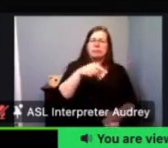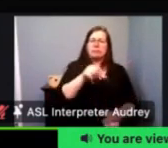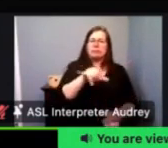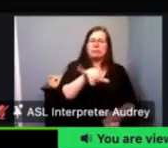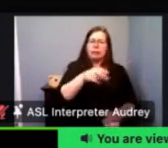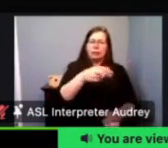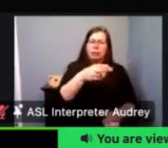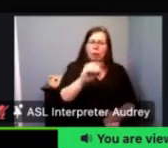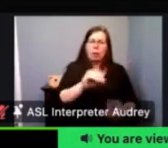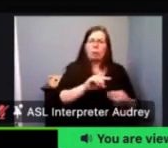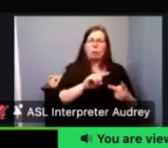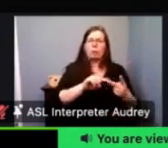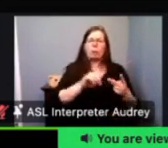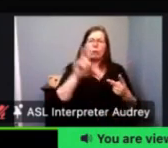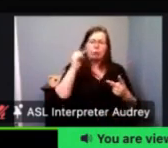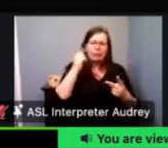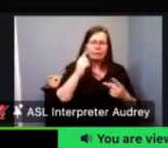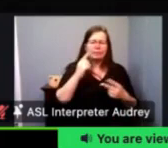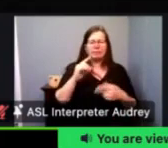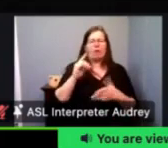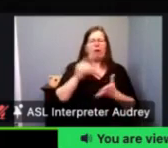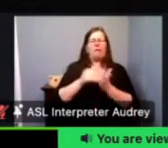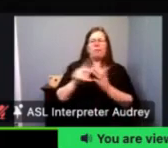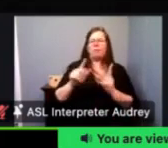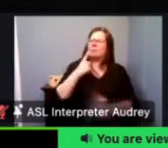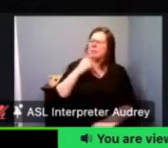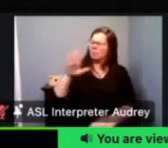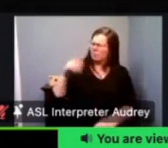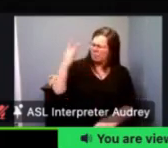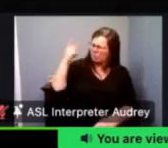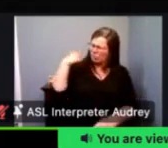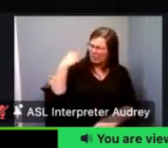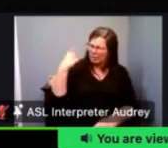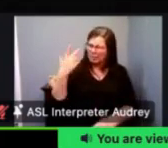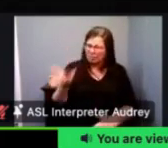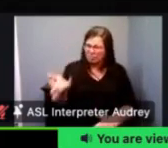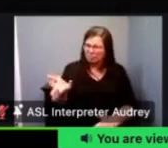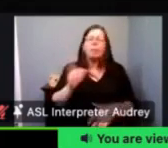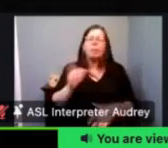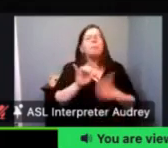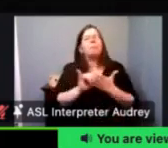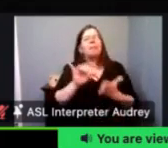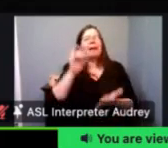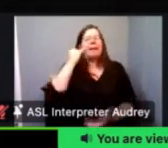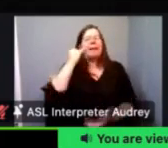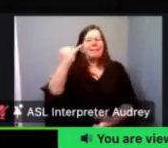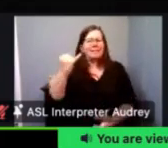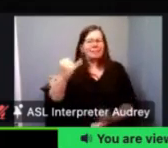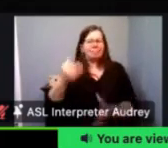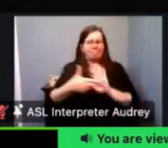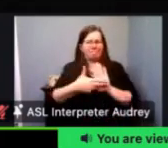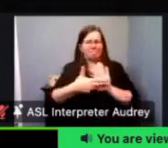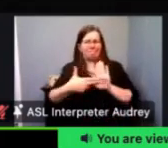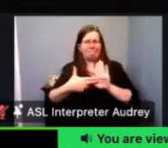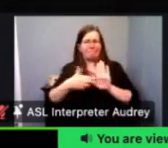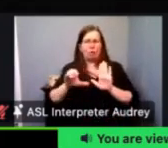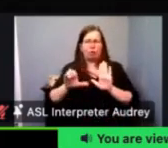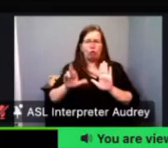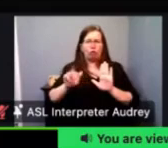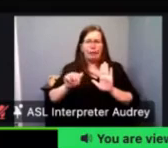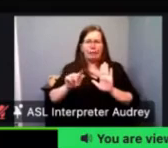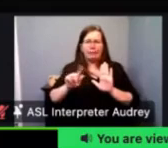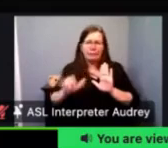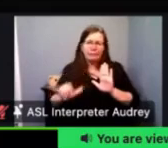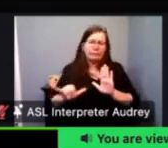And we often get a lot of pushback on the word crazy, but really it's just the idea that crazy, like the word psycho, like the